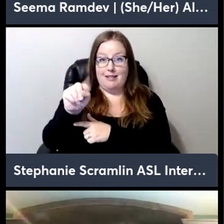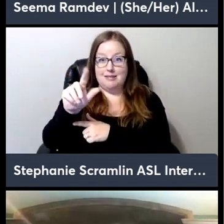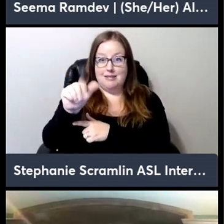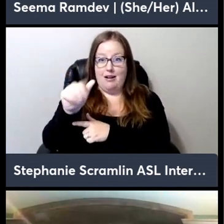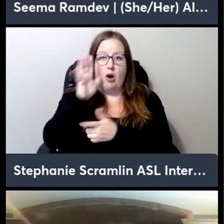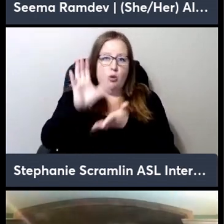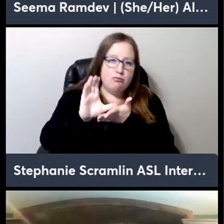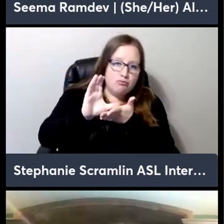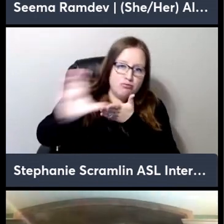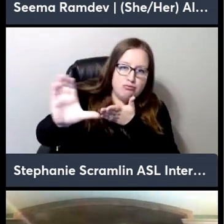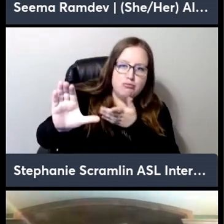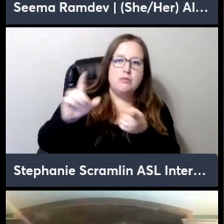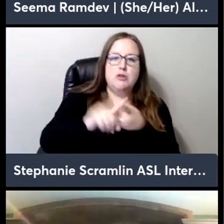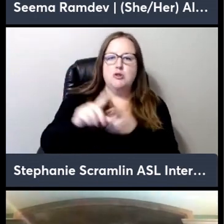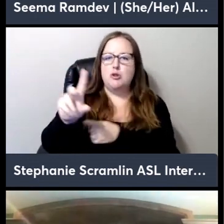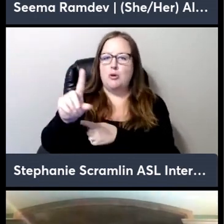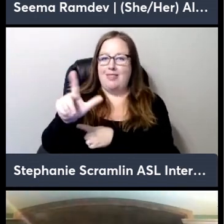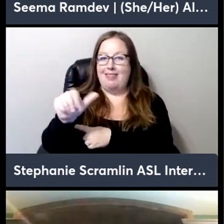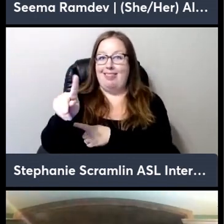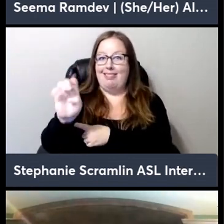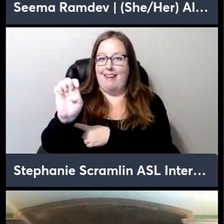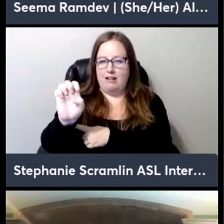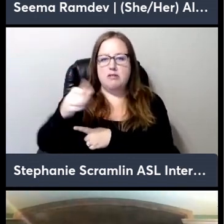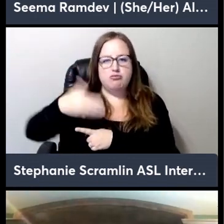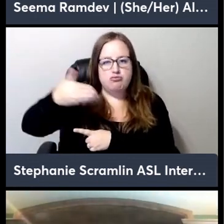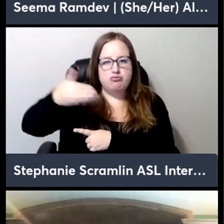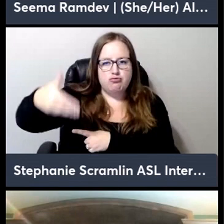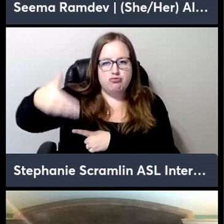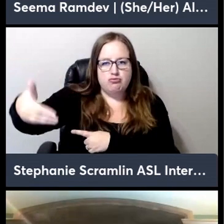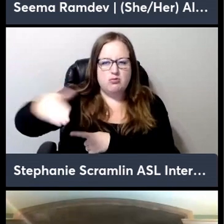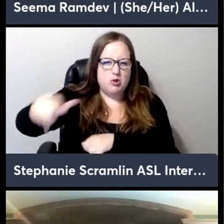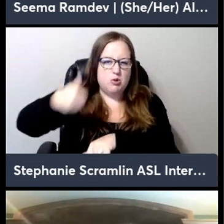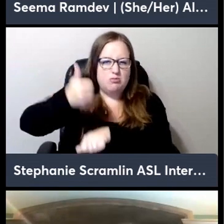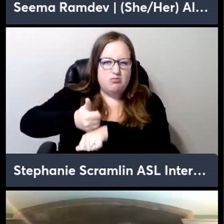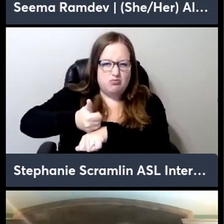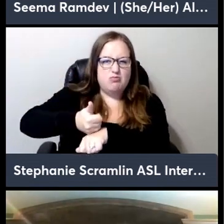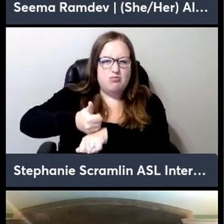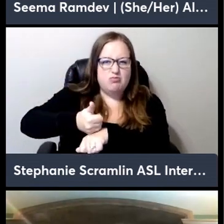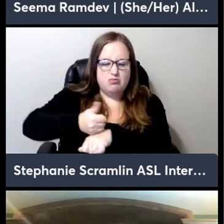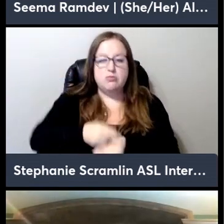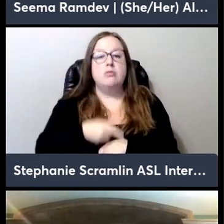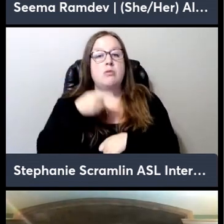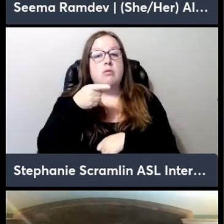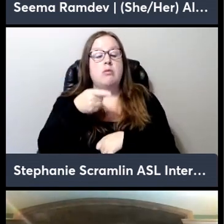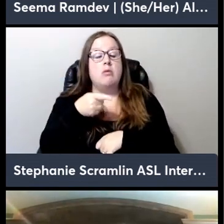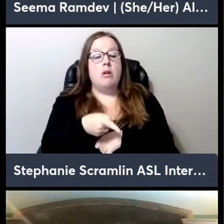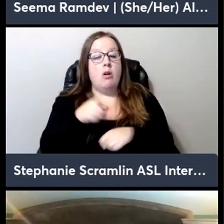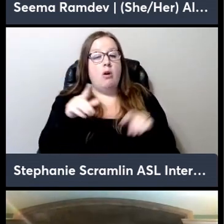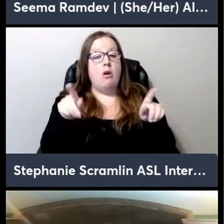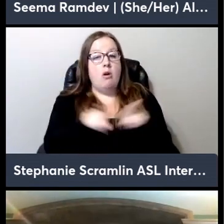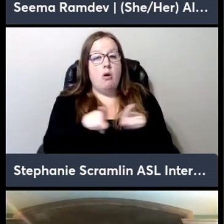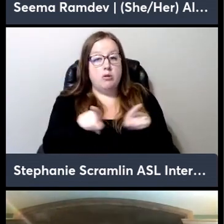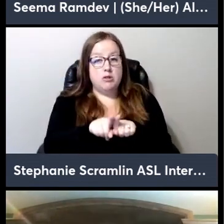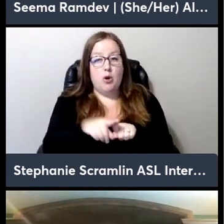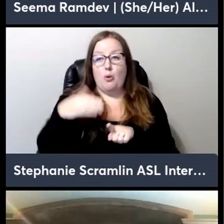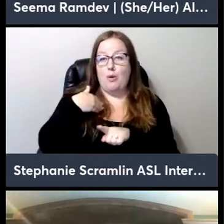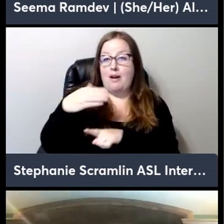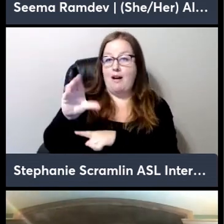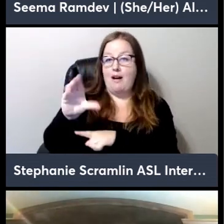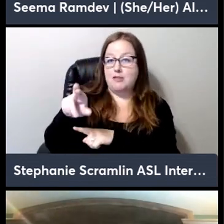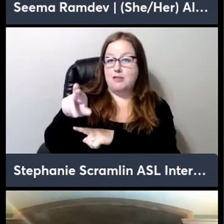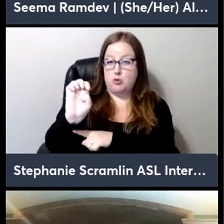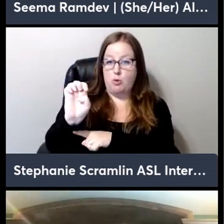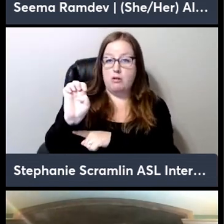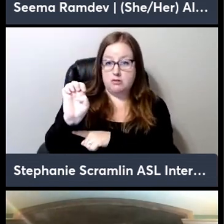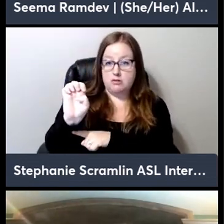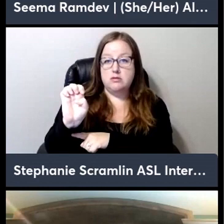data lake at that frequency. It's also worth mentioning, so we have our source,